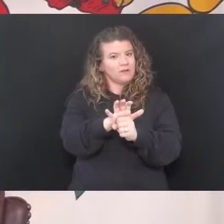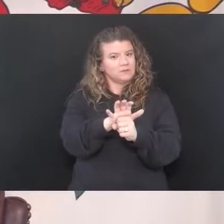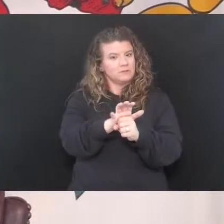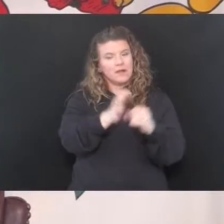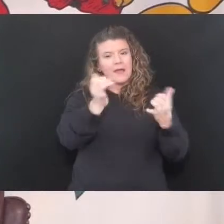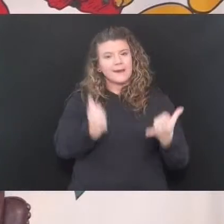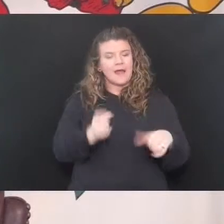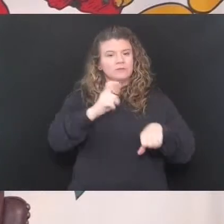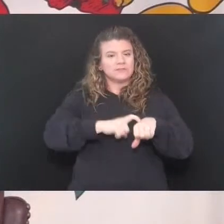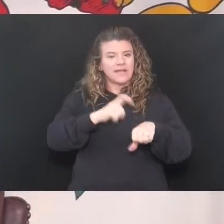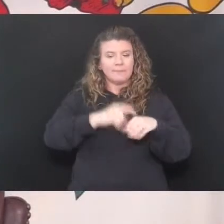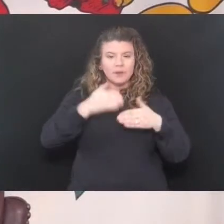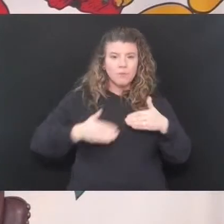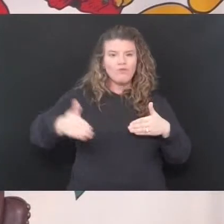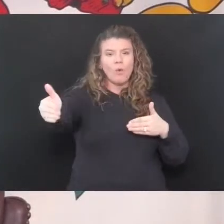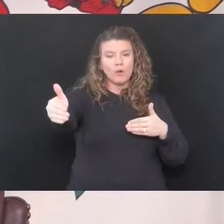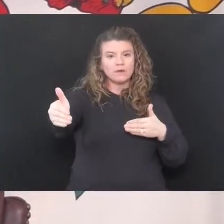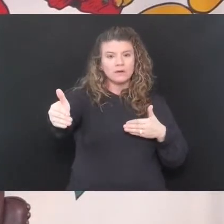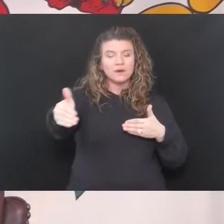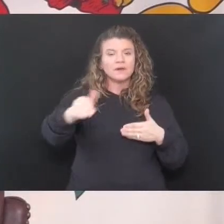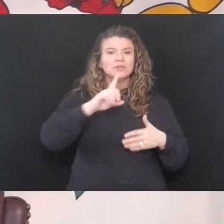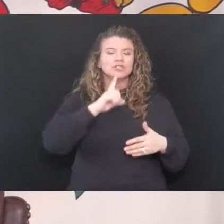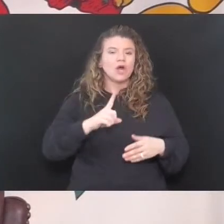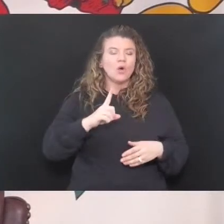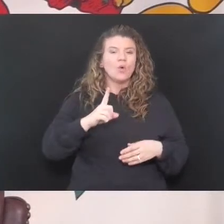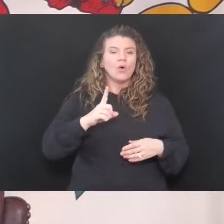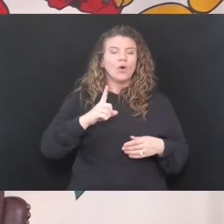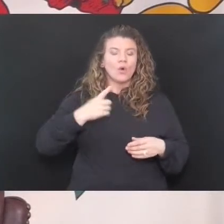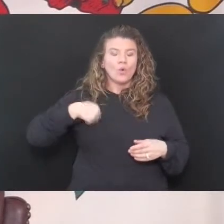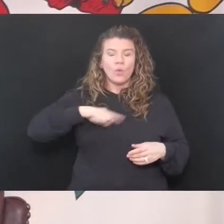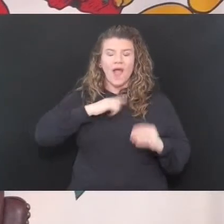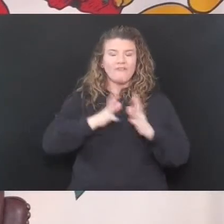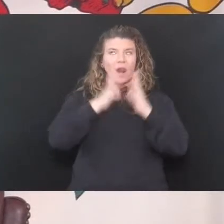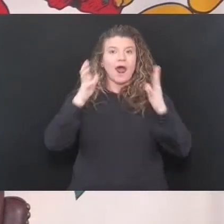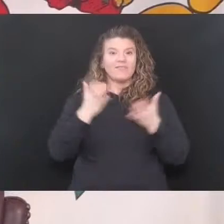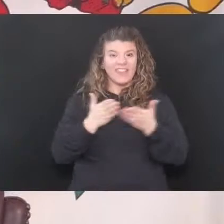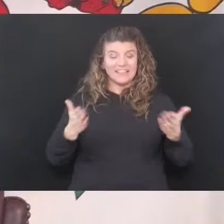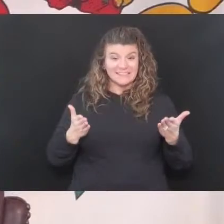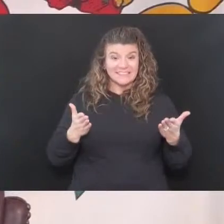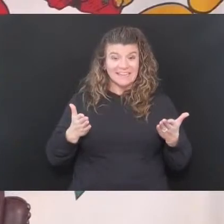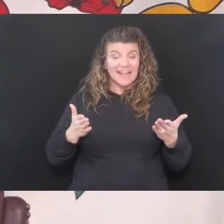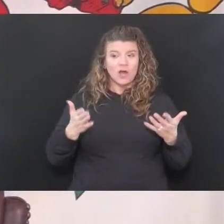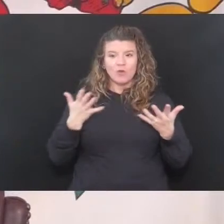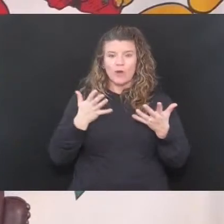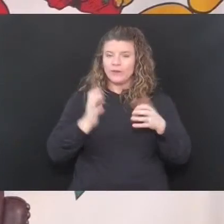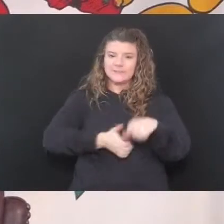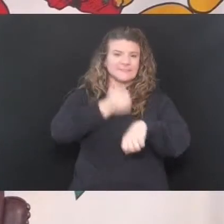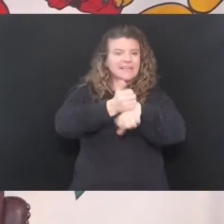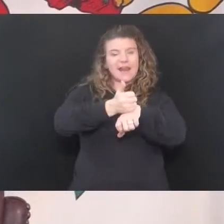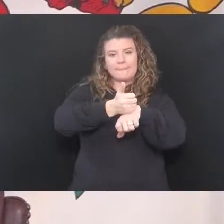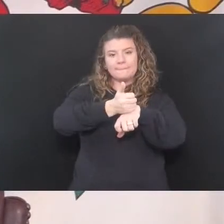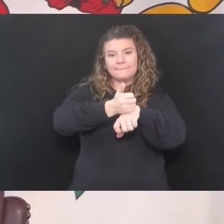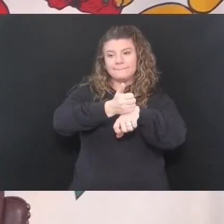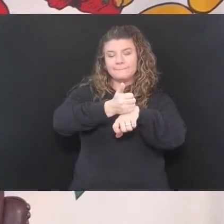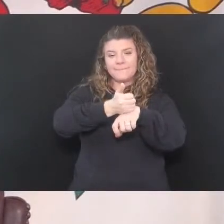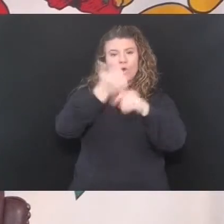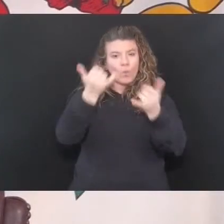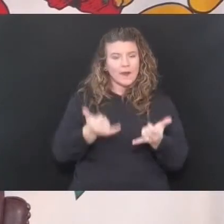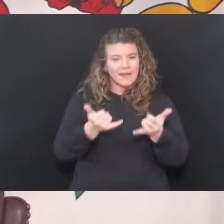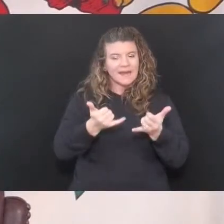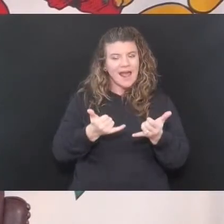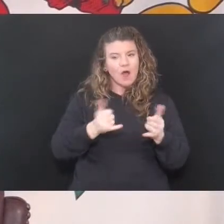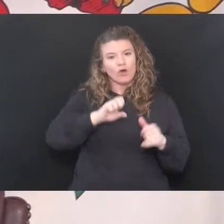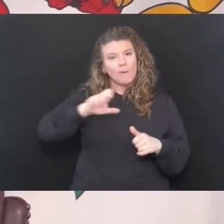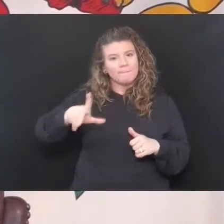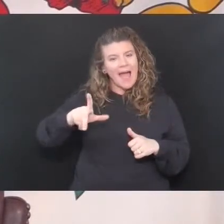to move forward. And so we have a lot of things that were in place that we can now go back